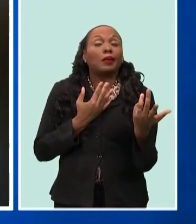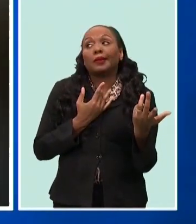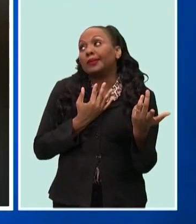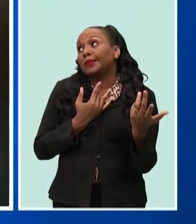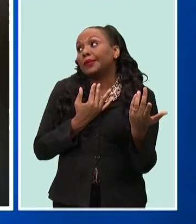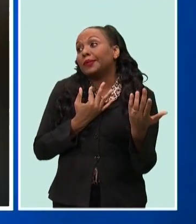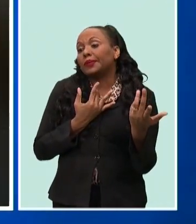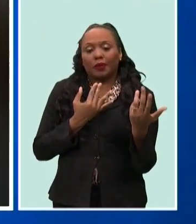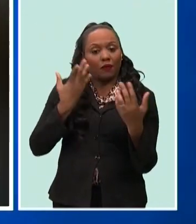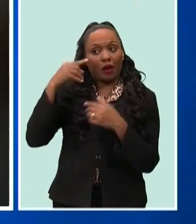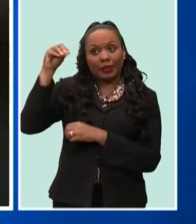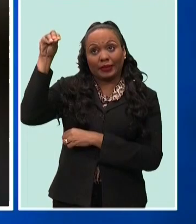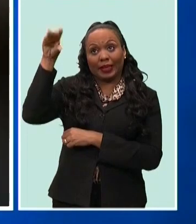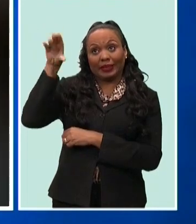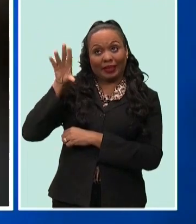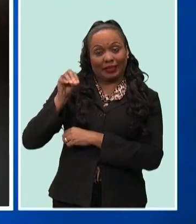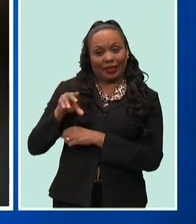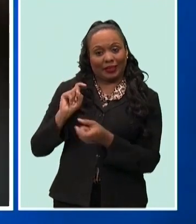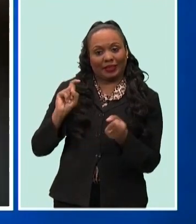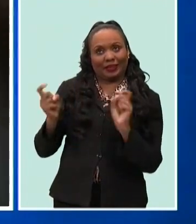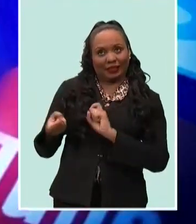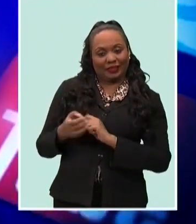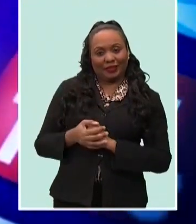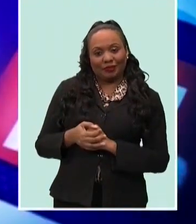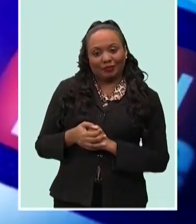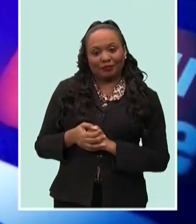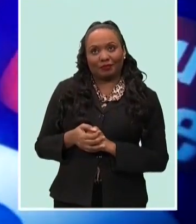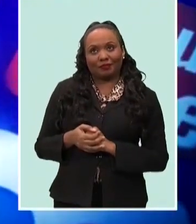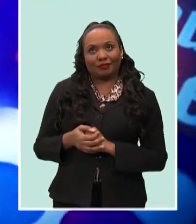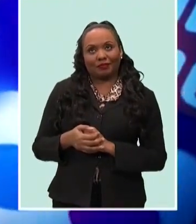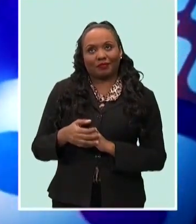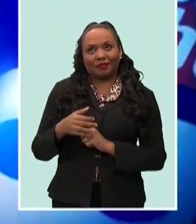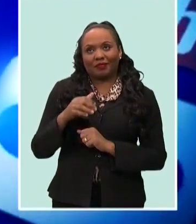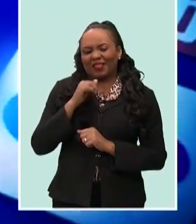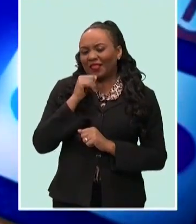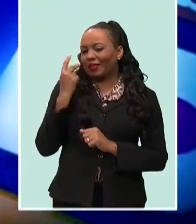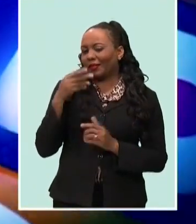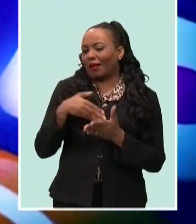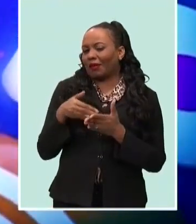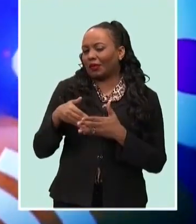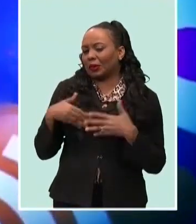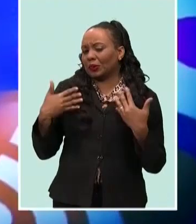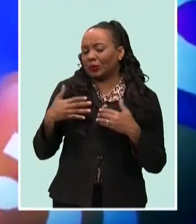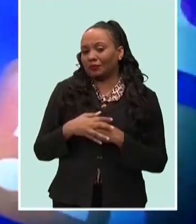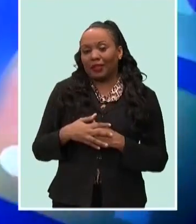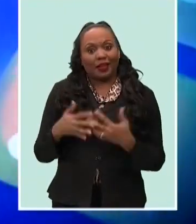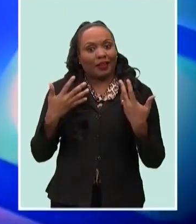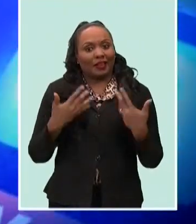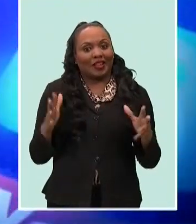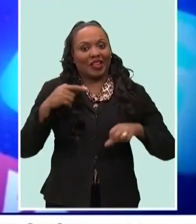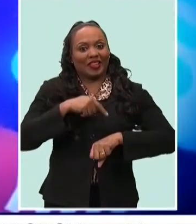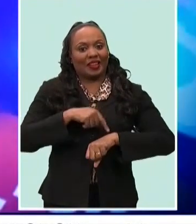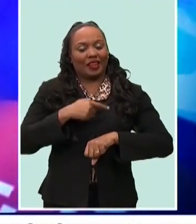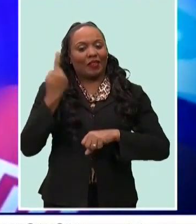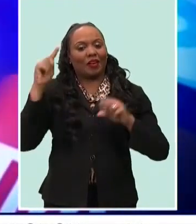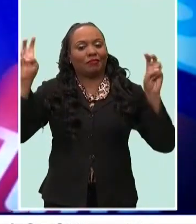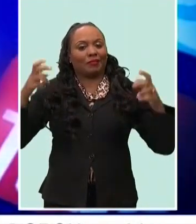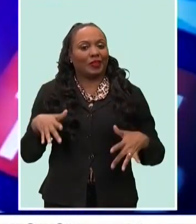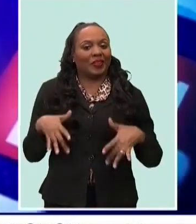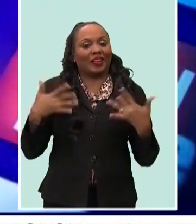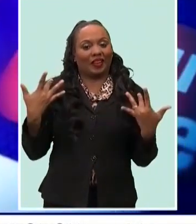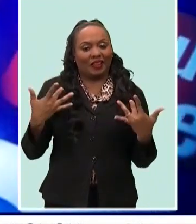for the lights to change before continuing his journey. Not something that we see very often. And that's all the time we have for Watch